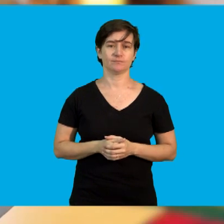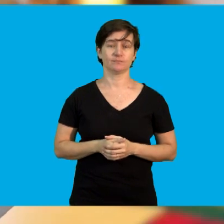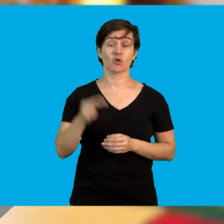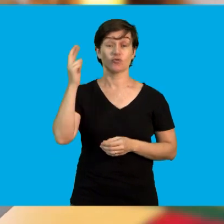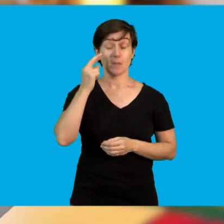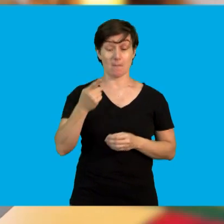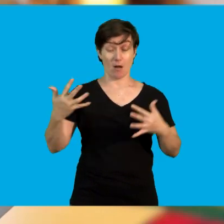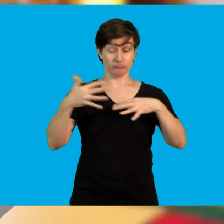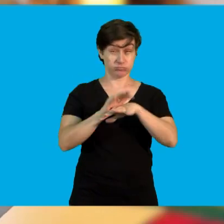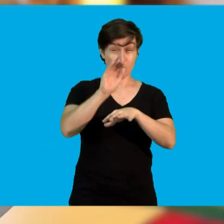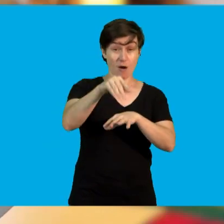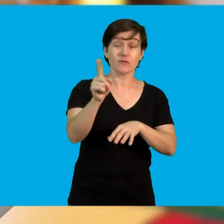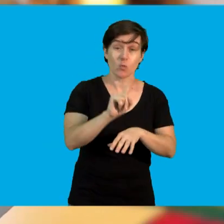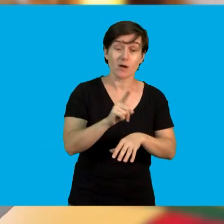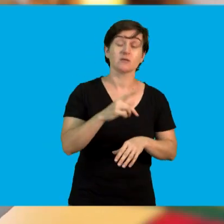going to be